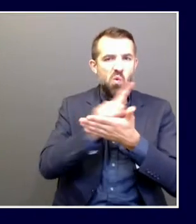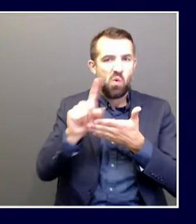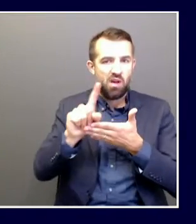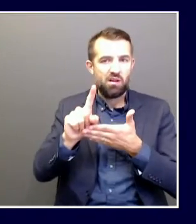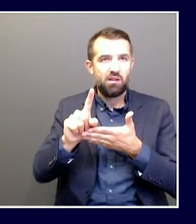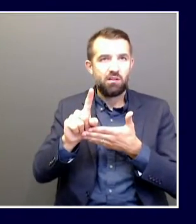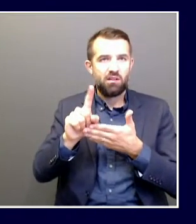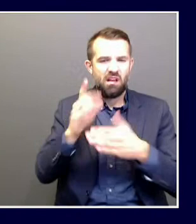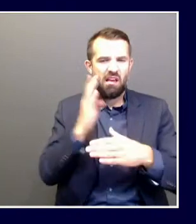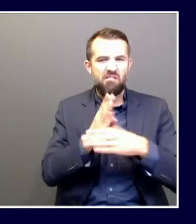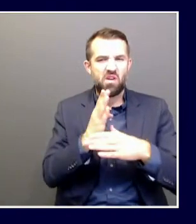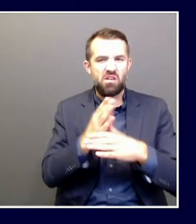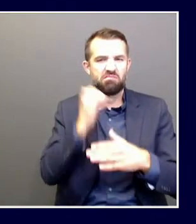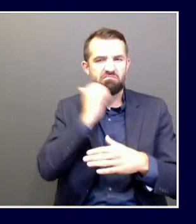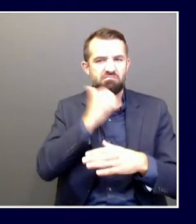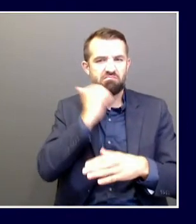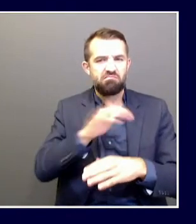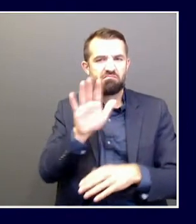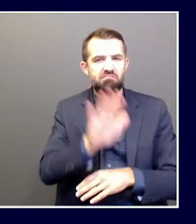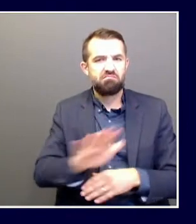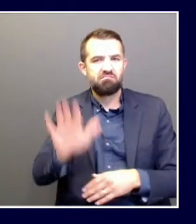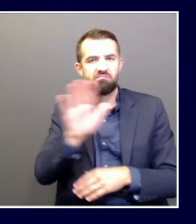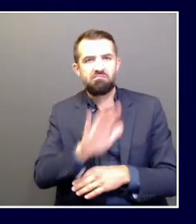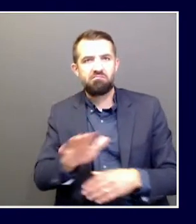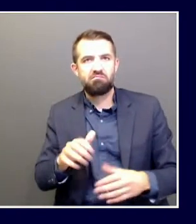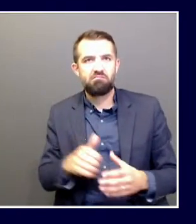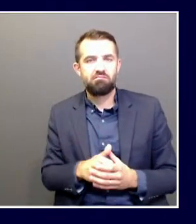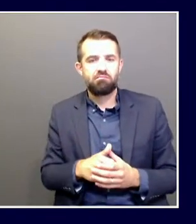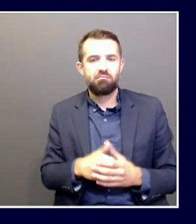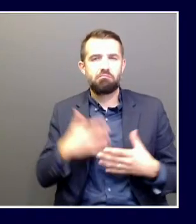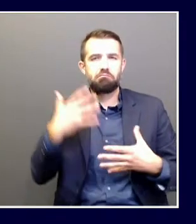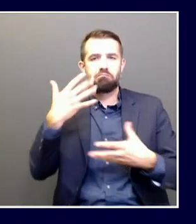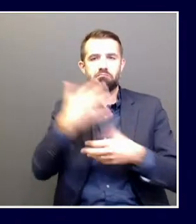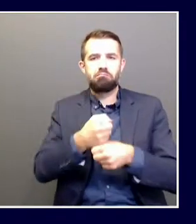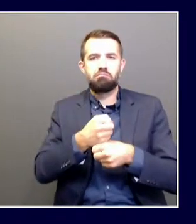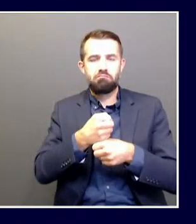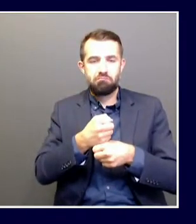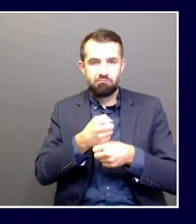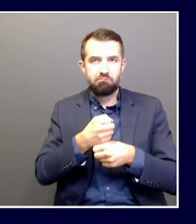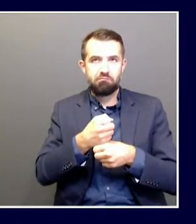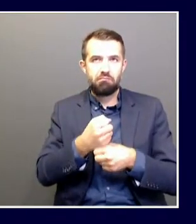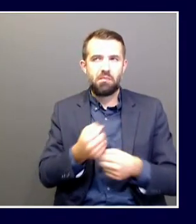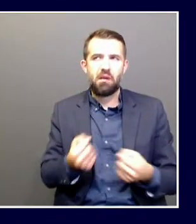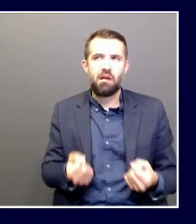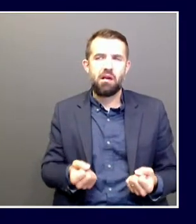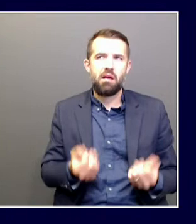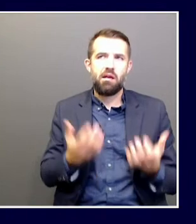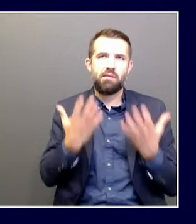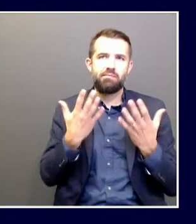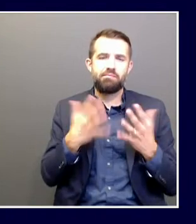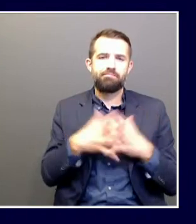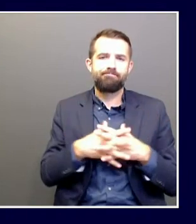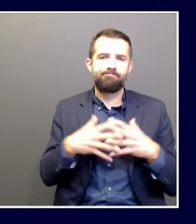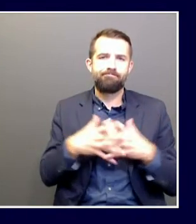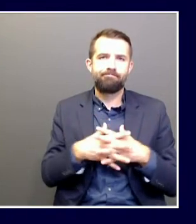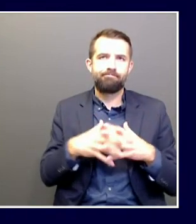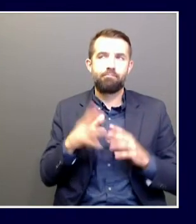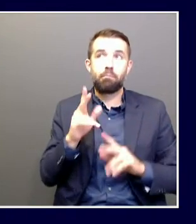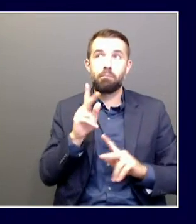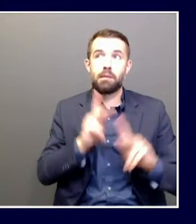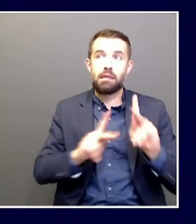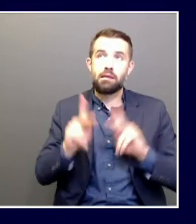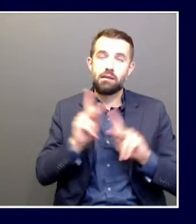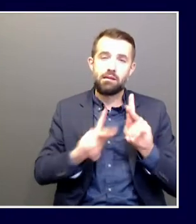guess to put it, sum it up, how many people could have gotten that since, say, last May and are just now getting it? Do you have